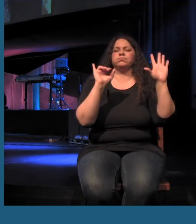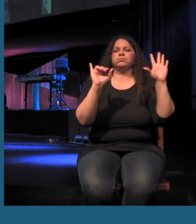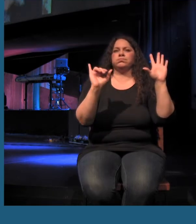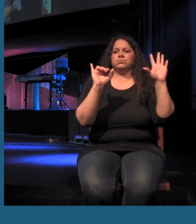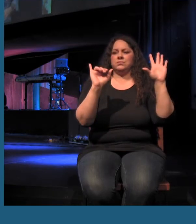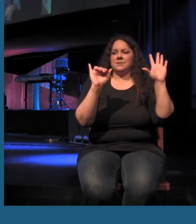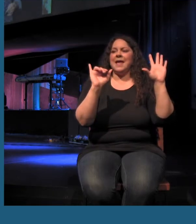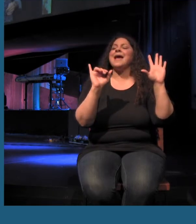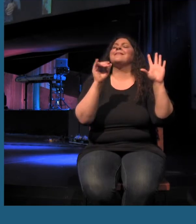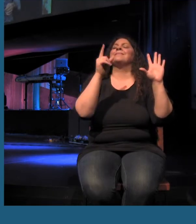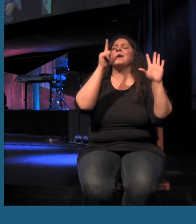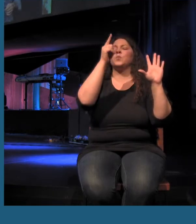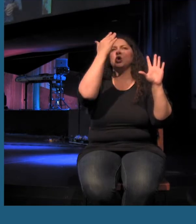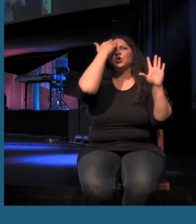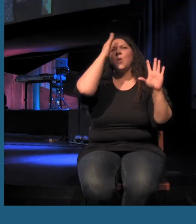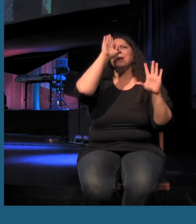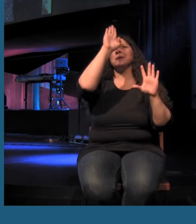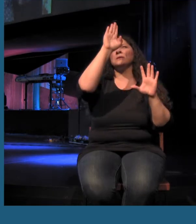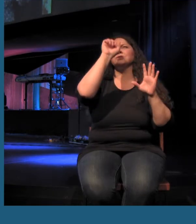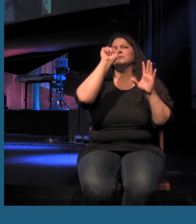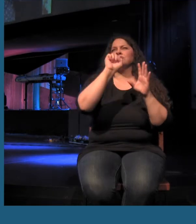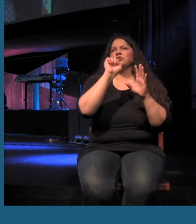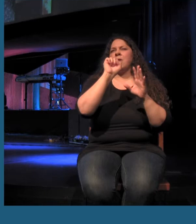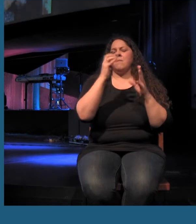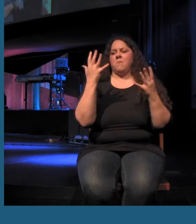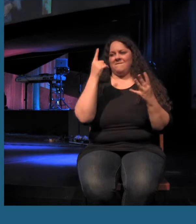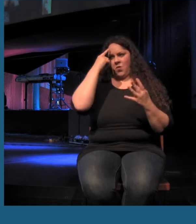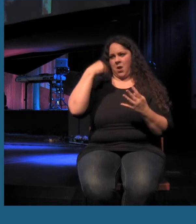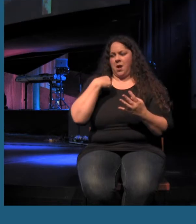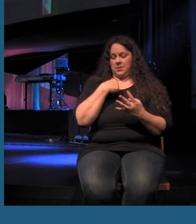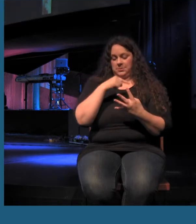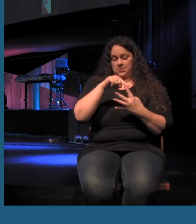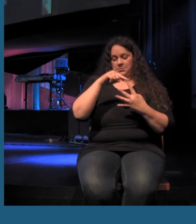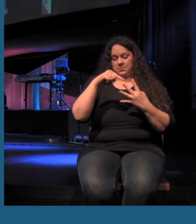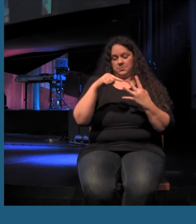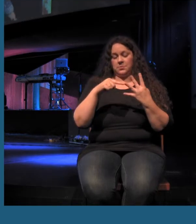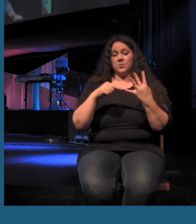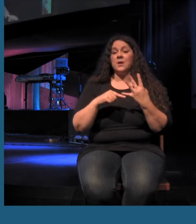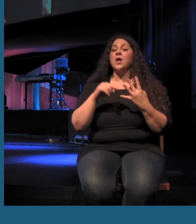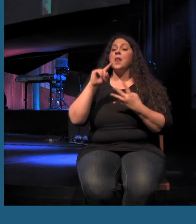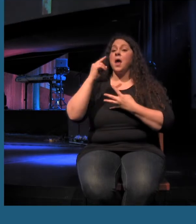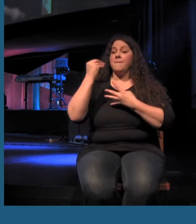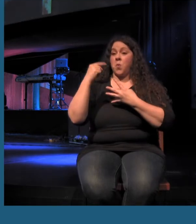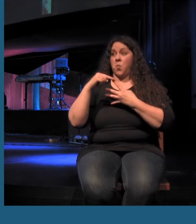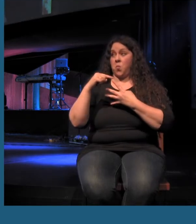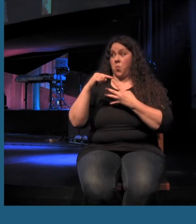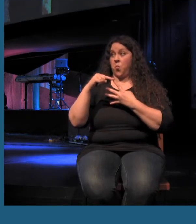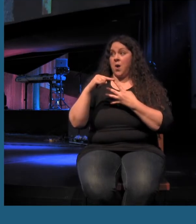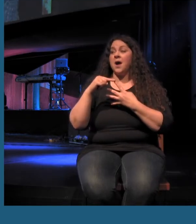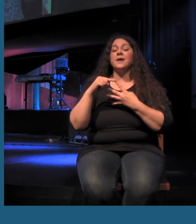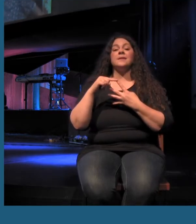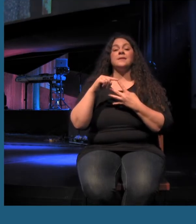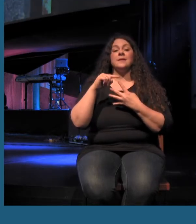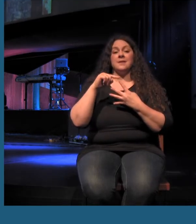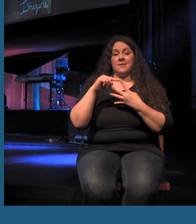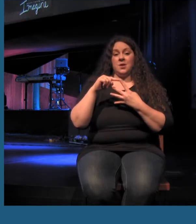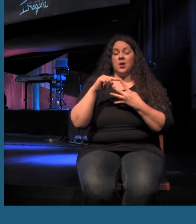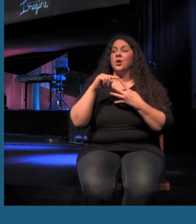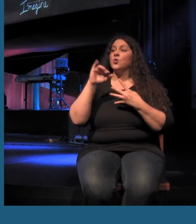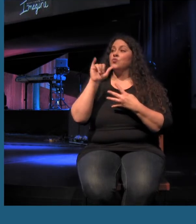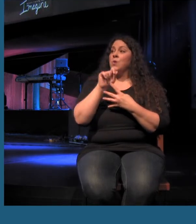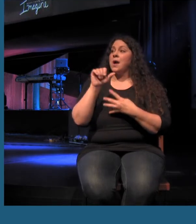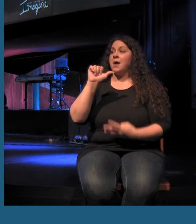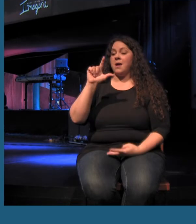our assignment from God. So we're going to go through each one of those. So if you're taking notes, I want you to write this down. Number one, write down this word, alignment.